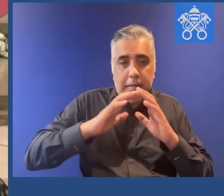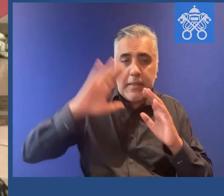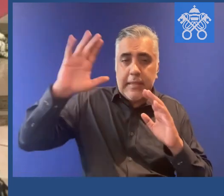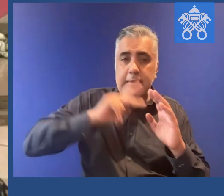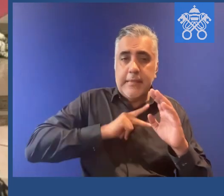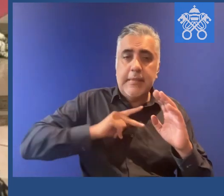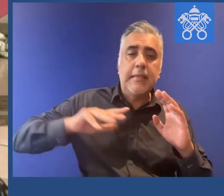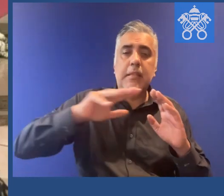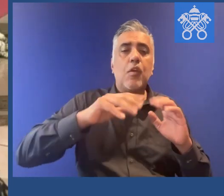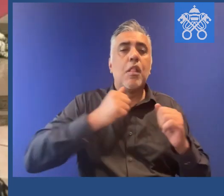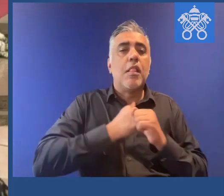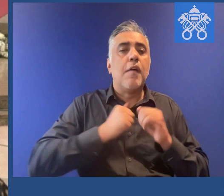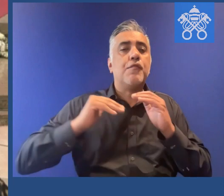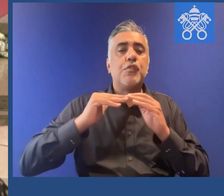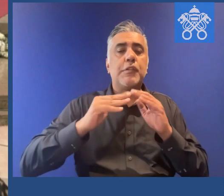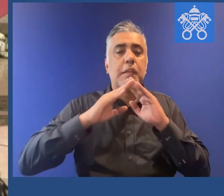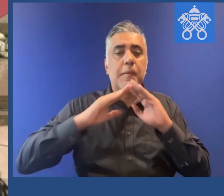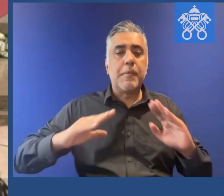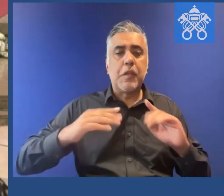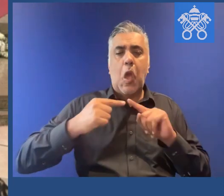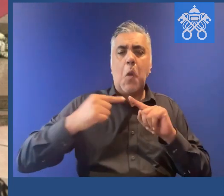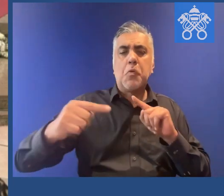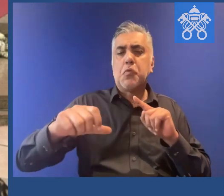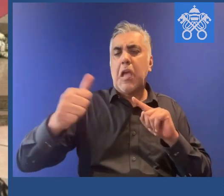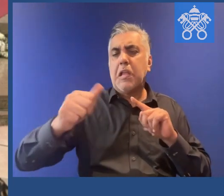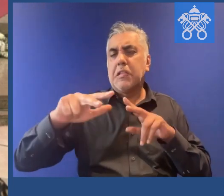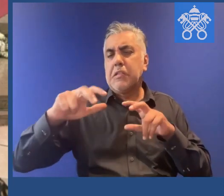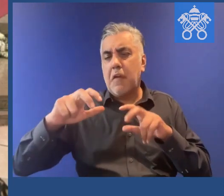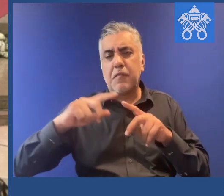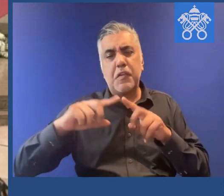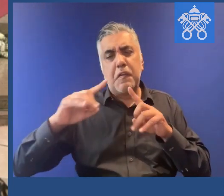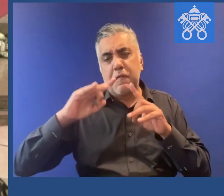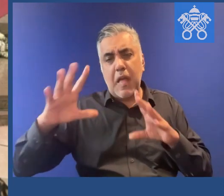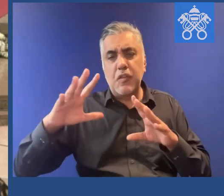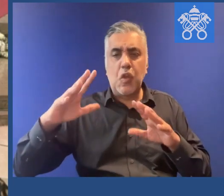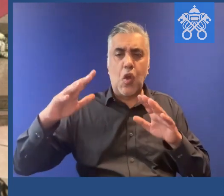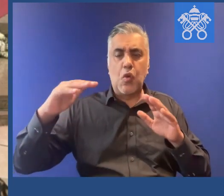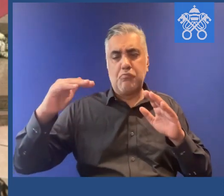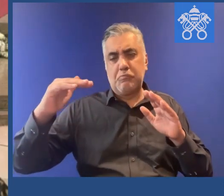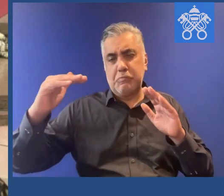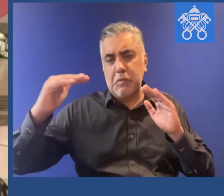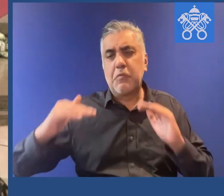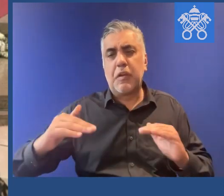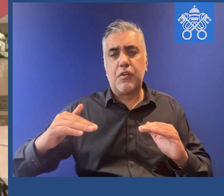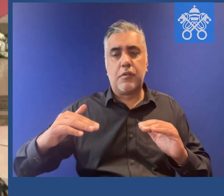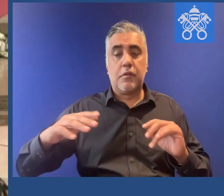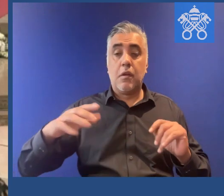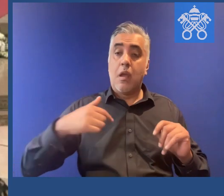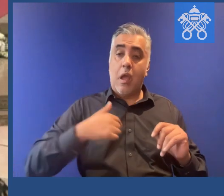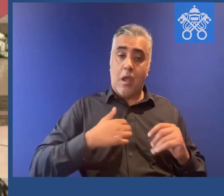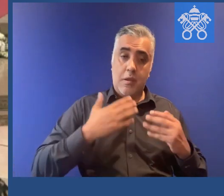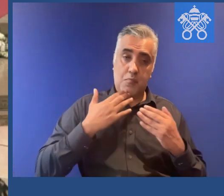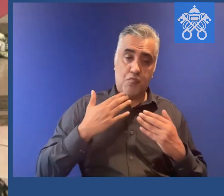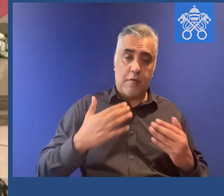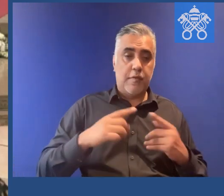in which love, justice and peace are opposed to every form of selfishness, violence and degradation. I am grateful